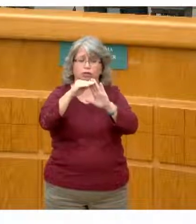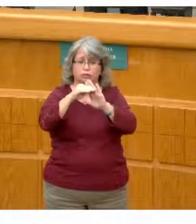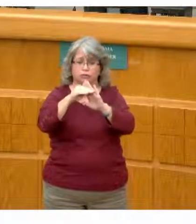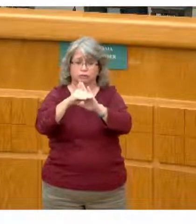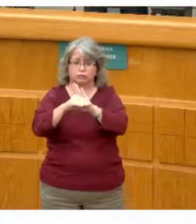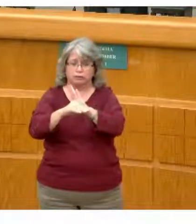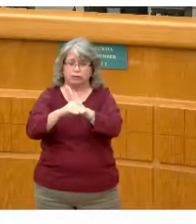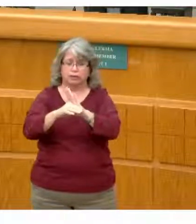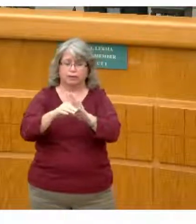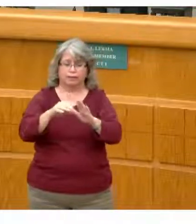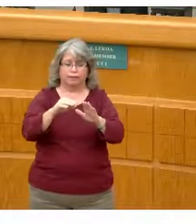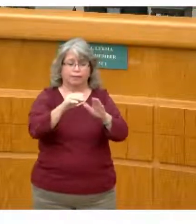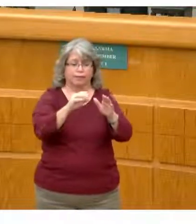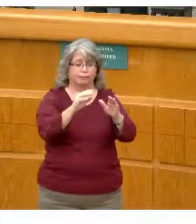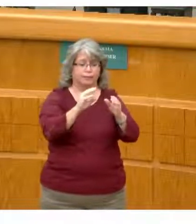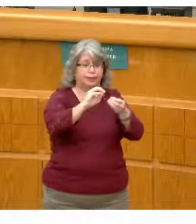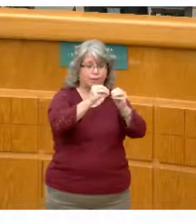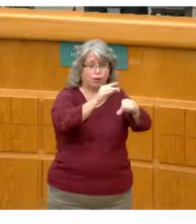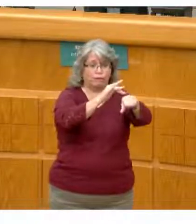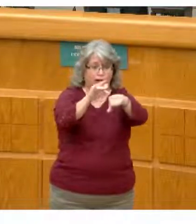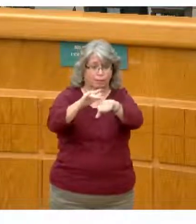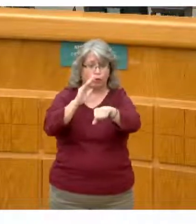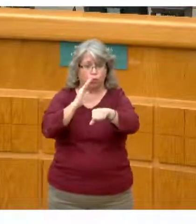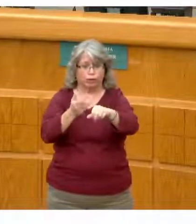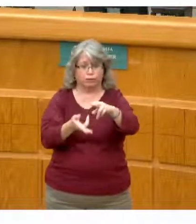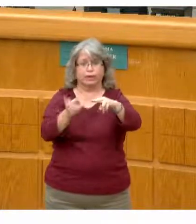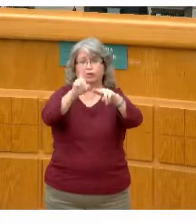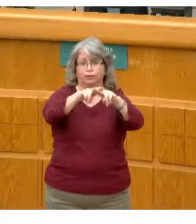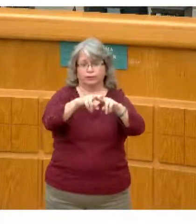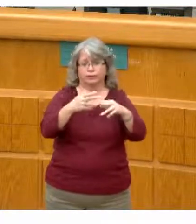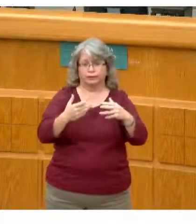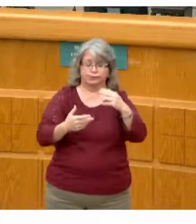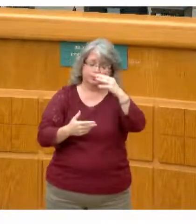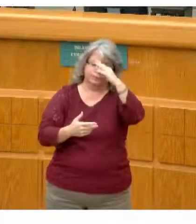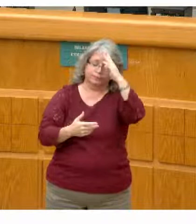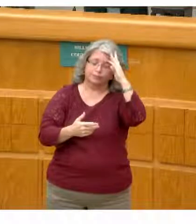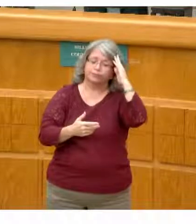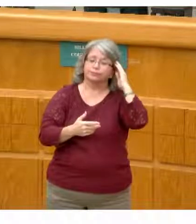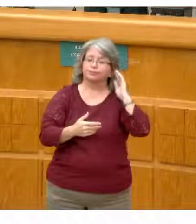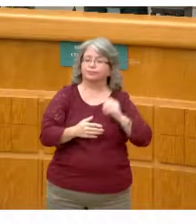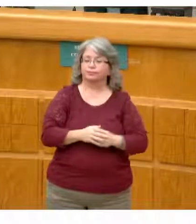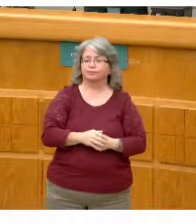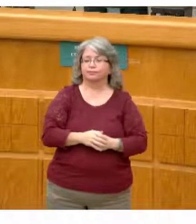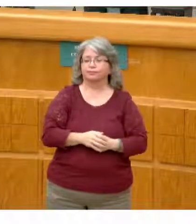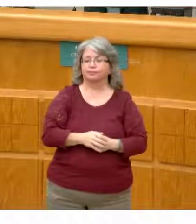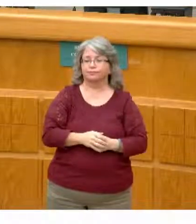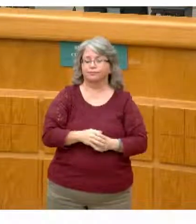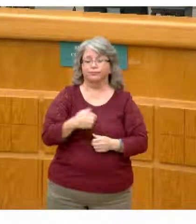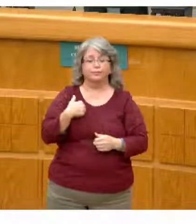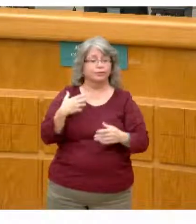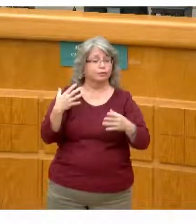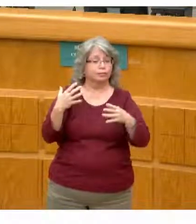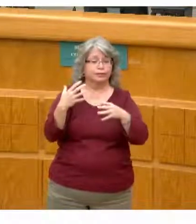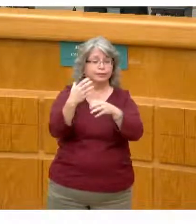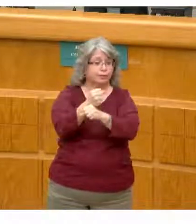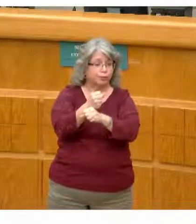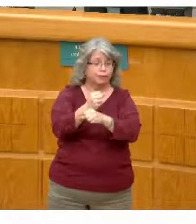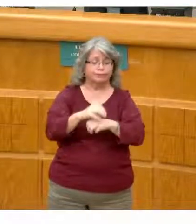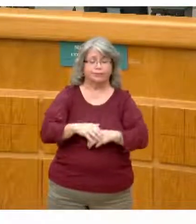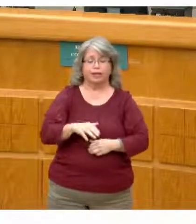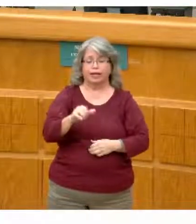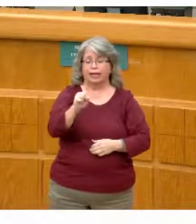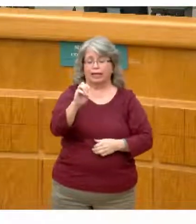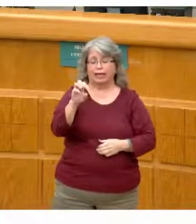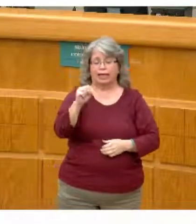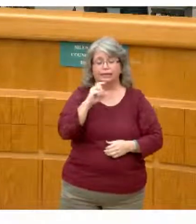increasing from here forward. We expect there to be more vacancy moving forward. So in summary, the cases are declining.